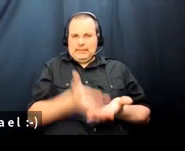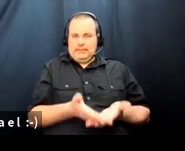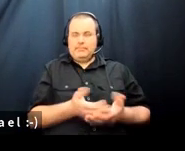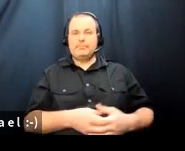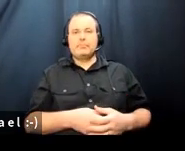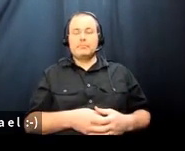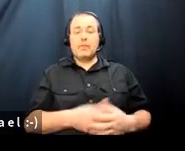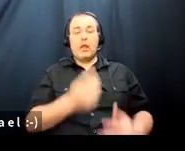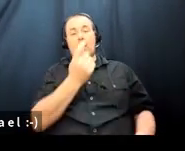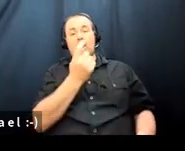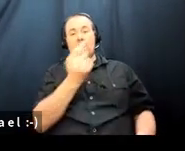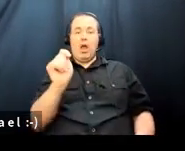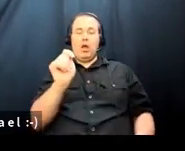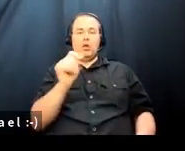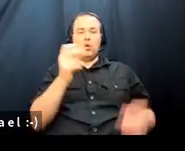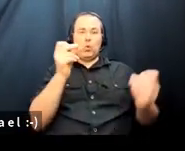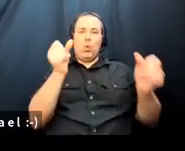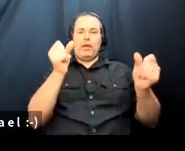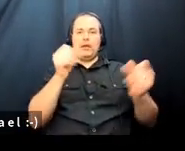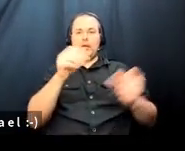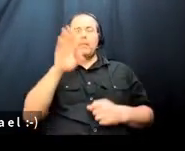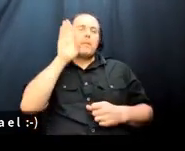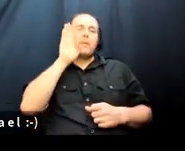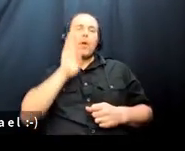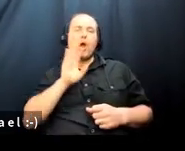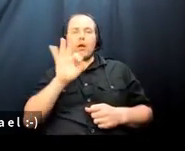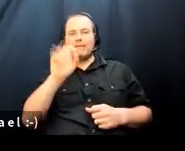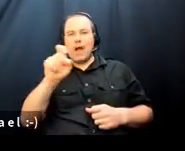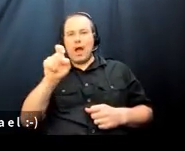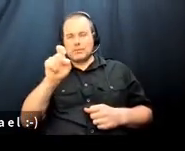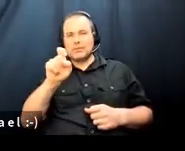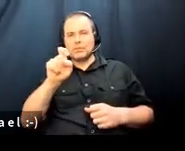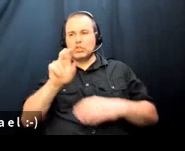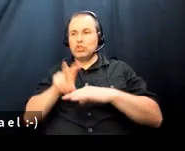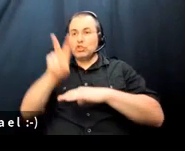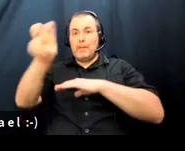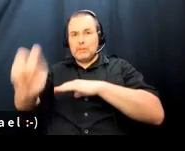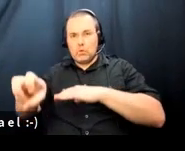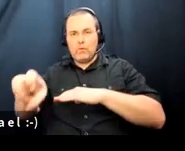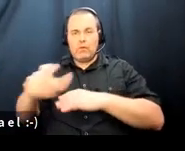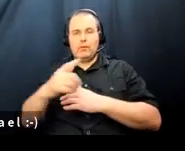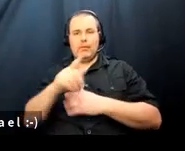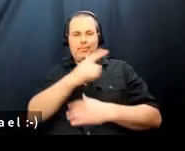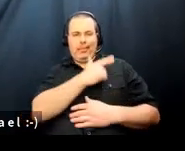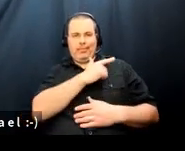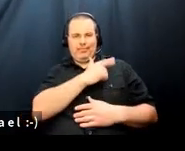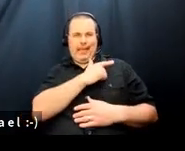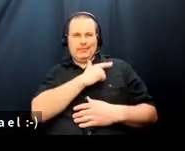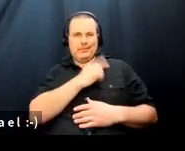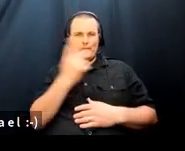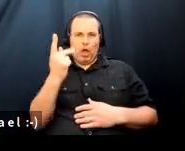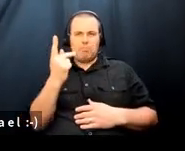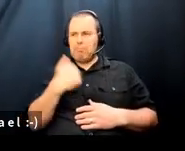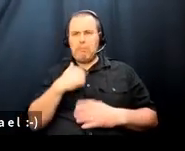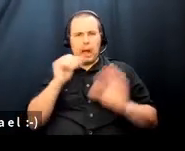quick brown fox jumped over the lazy dog, I can tell you who jumped over who.